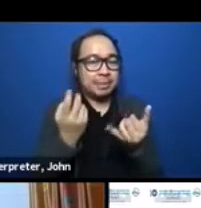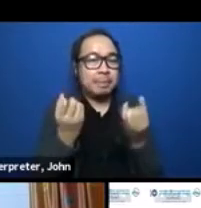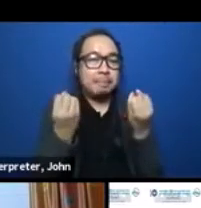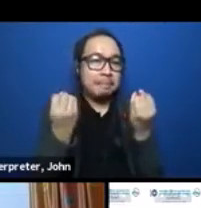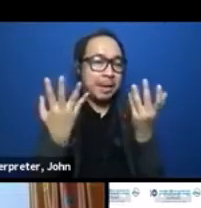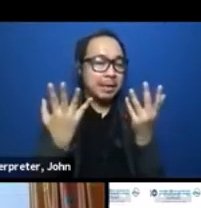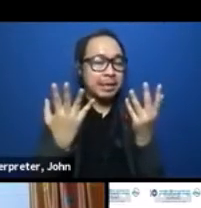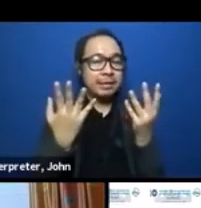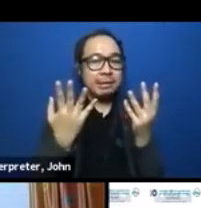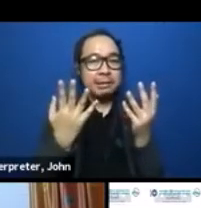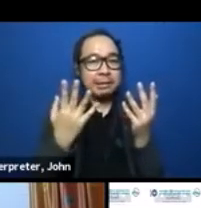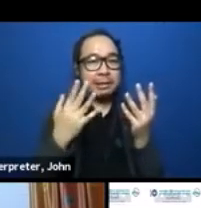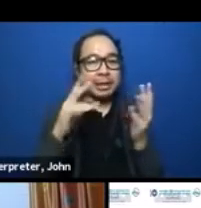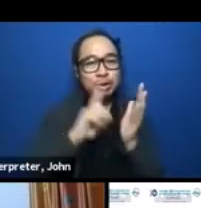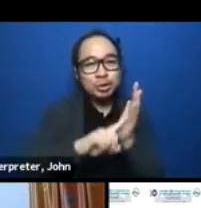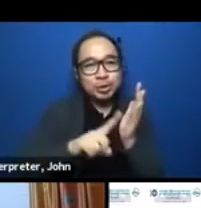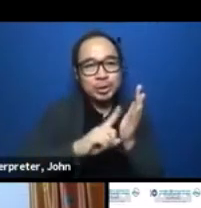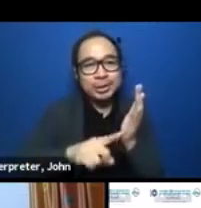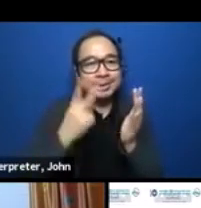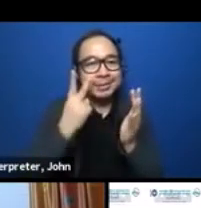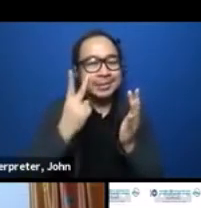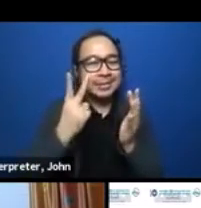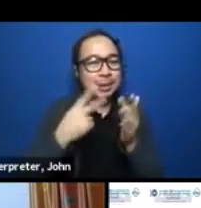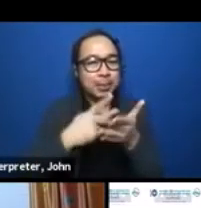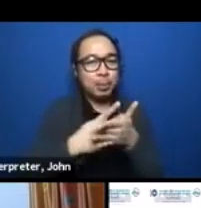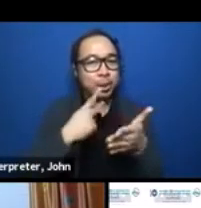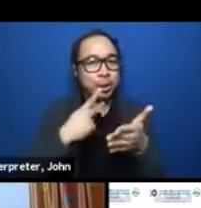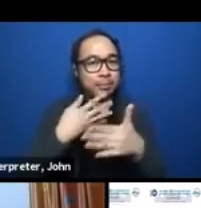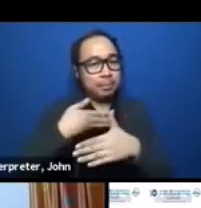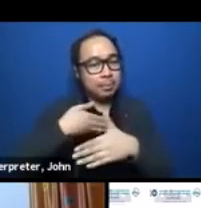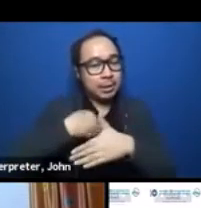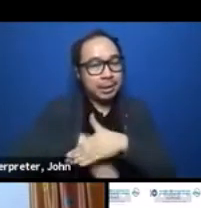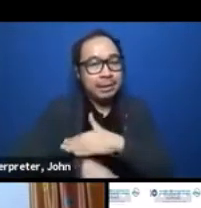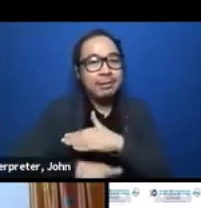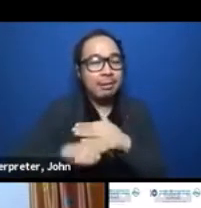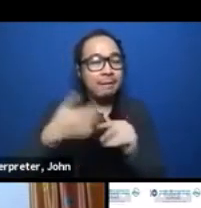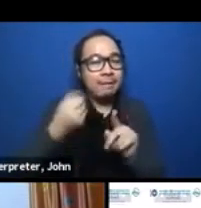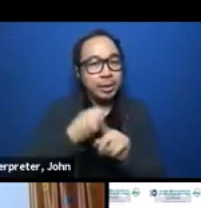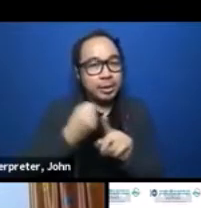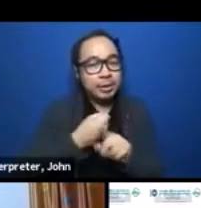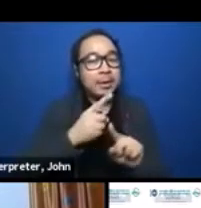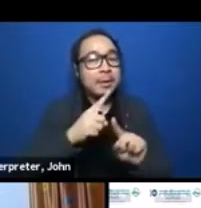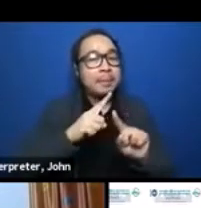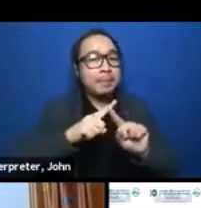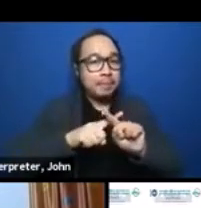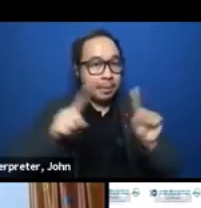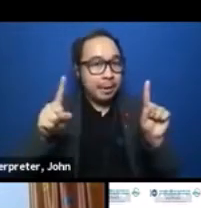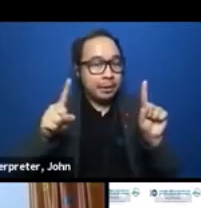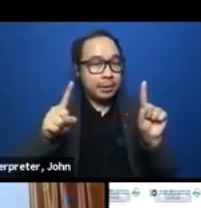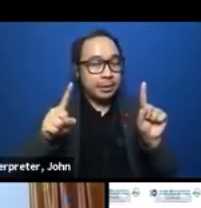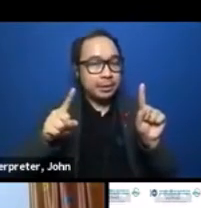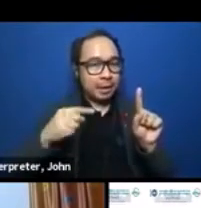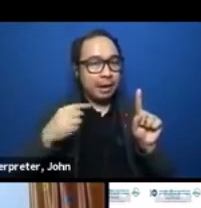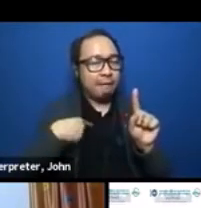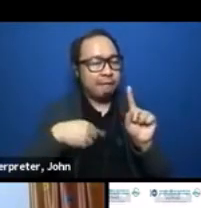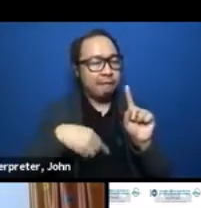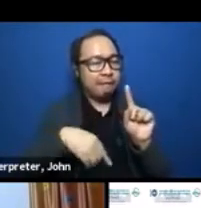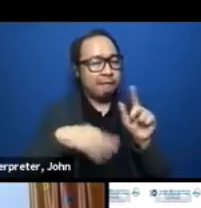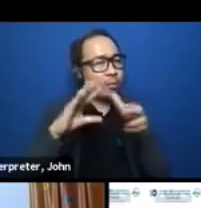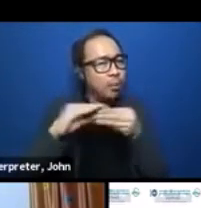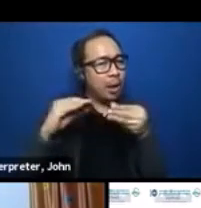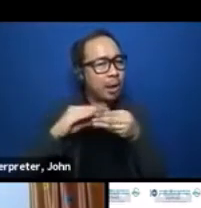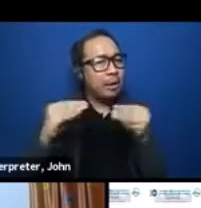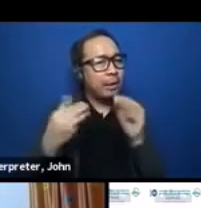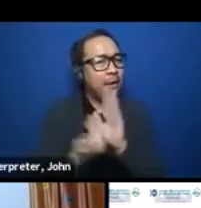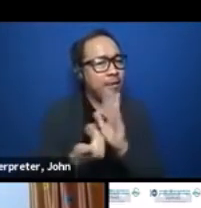at antenatal or prenatal violence, but the anecdotal evidences which are available